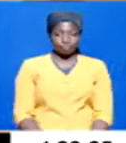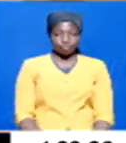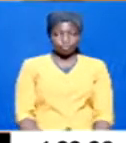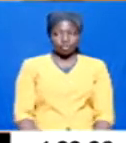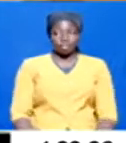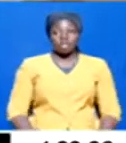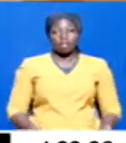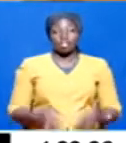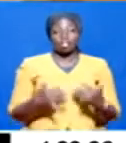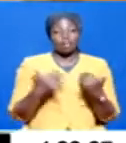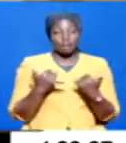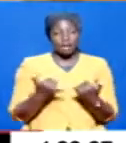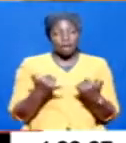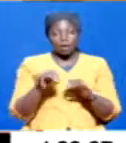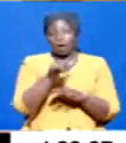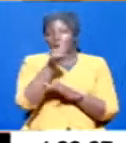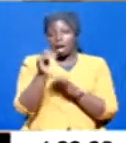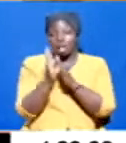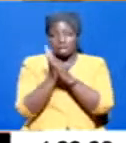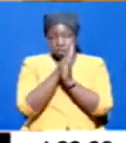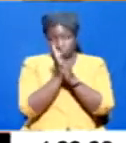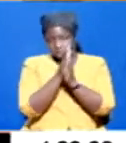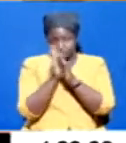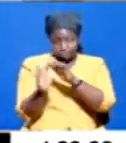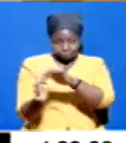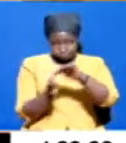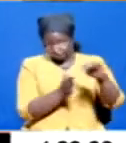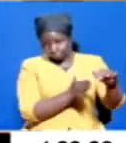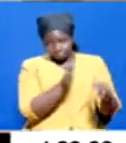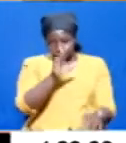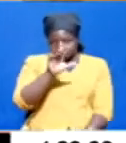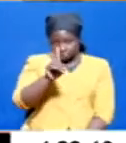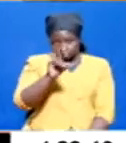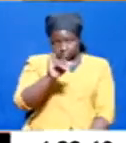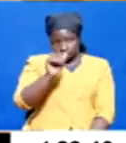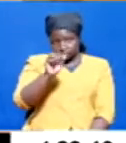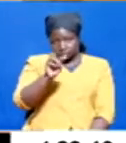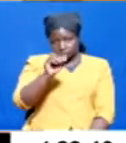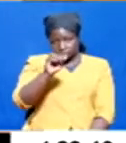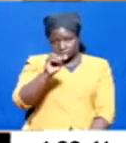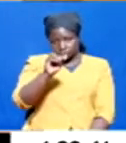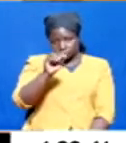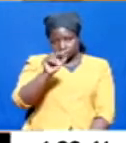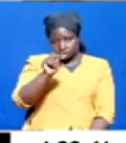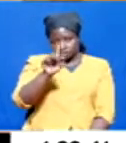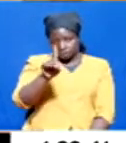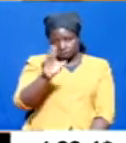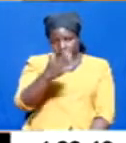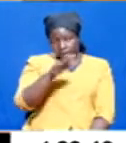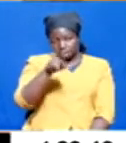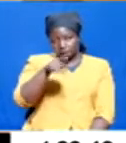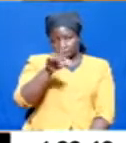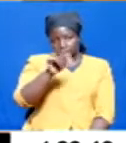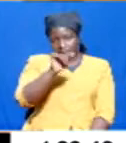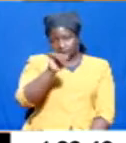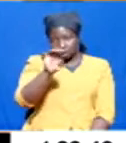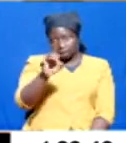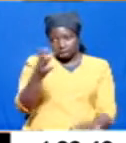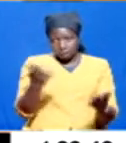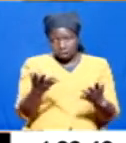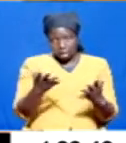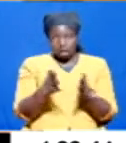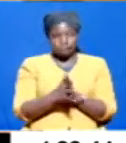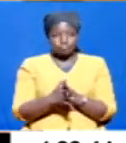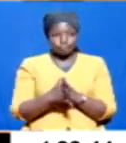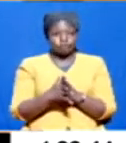And now in other news, we'll cross over to Diamond Plaza, where the grand coronation of Miss Earth Kenya